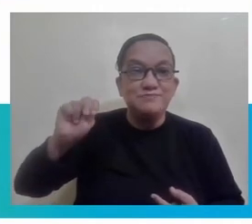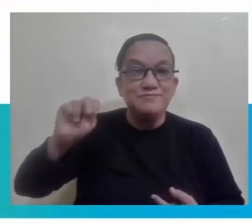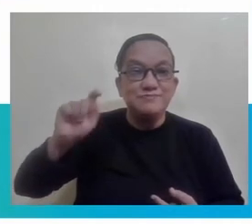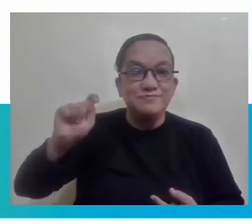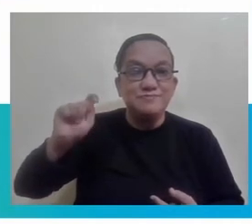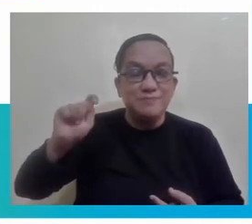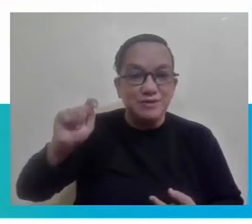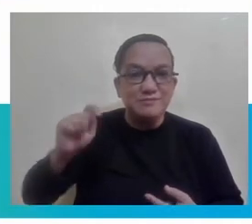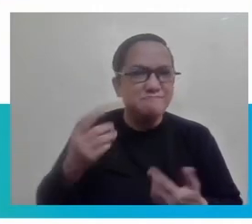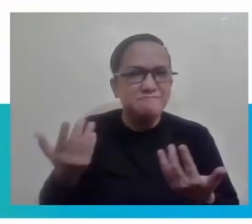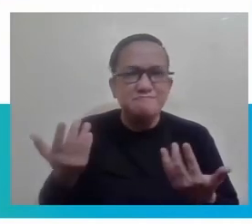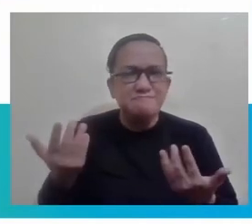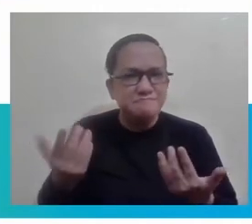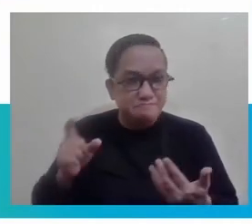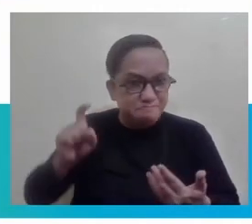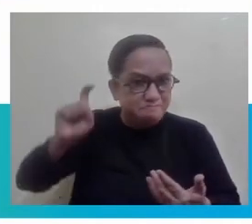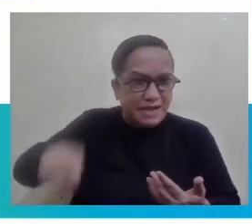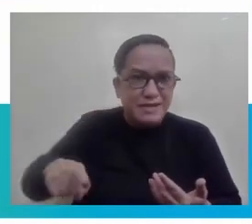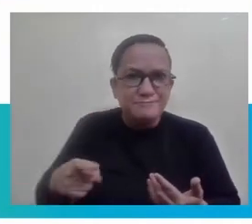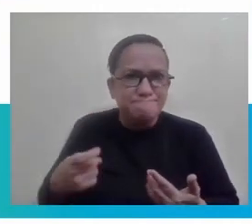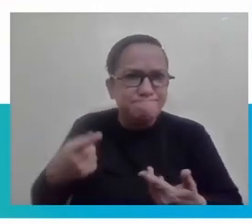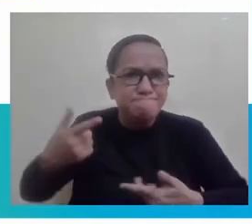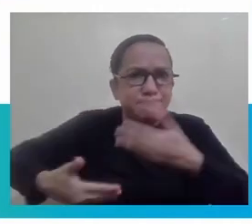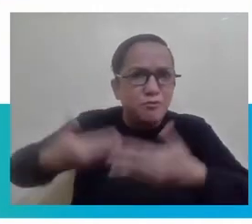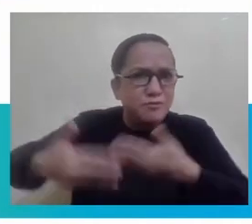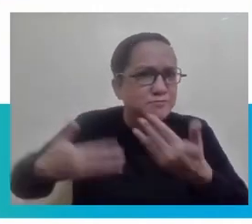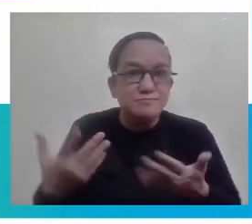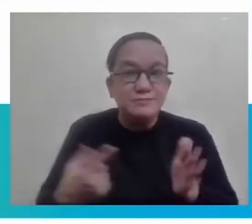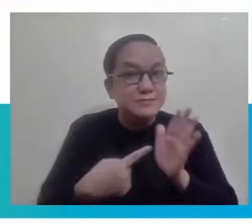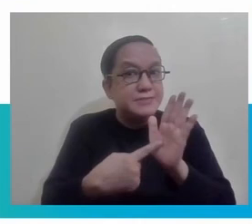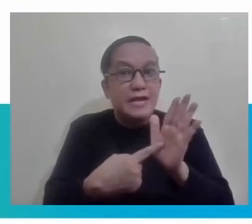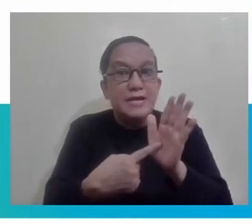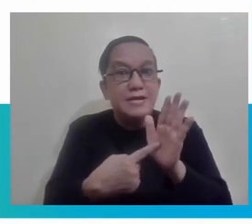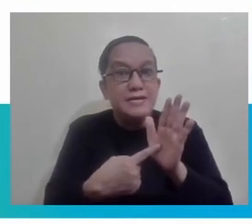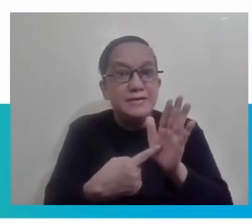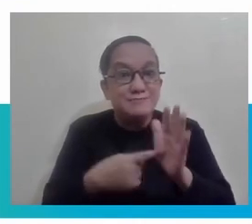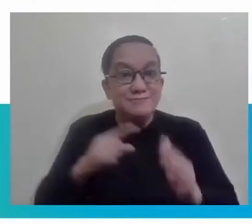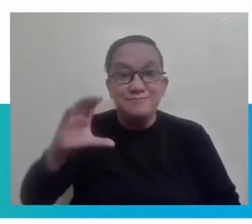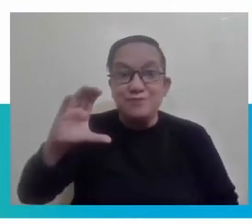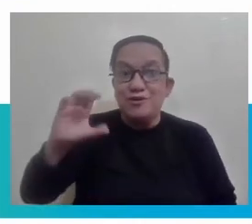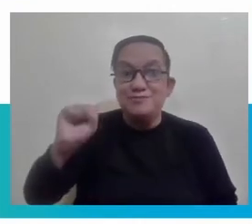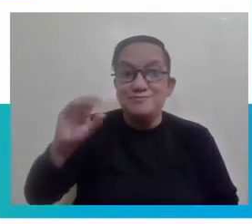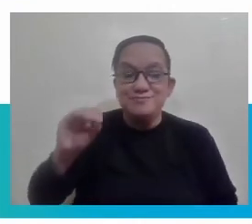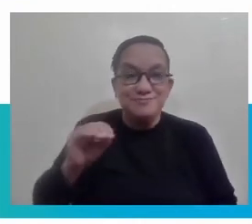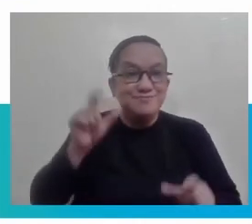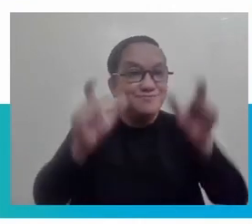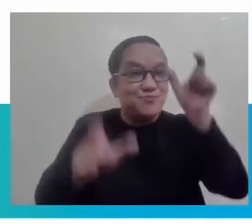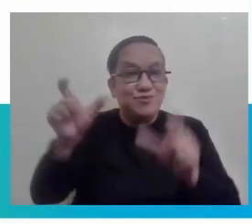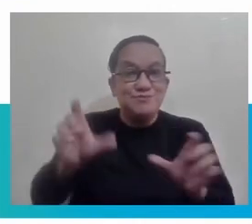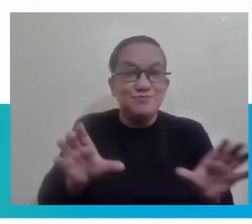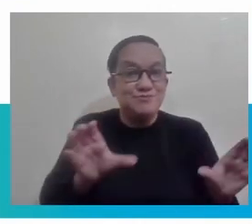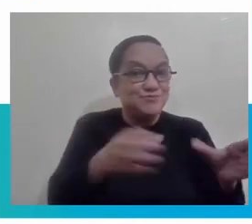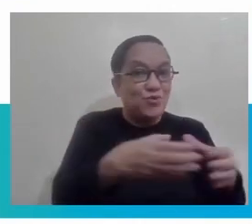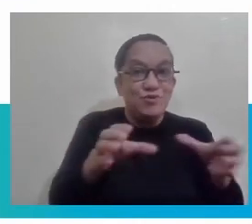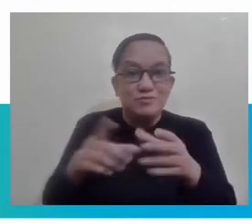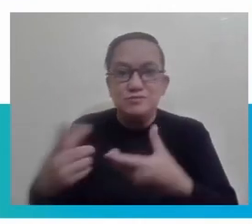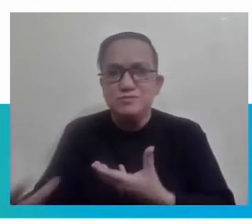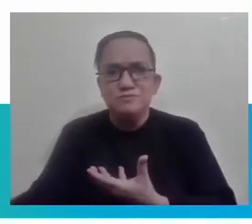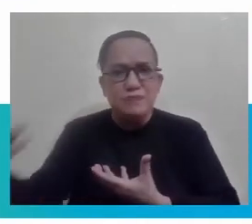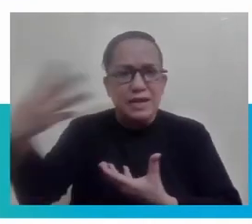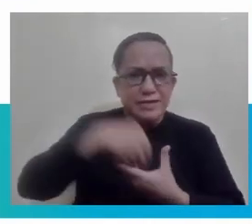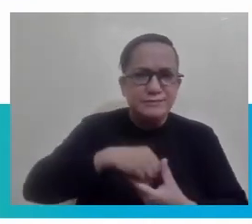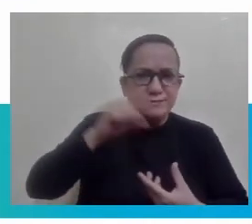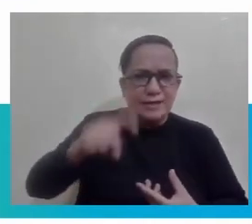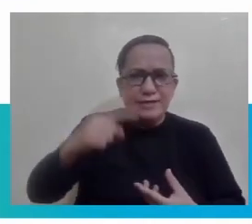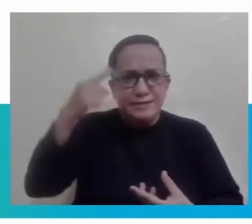with CSOs at the moment we start working with governments on the implementation and development of